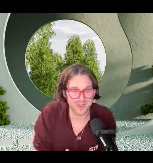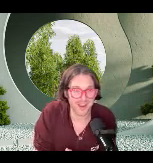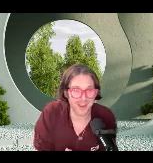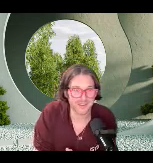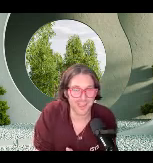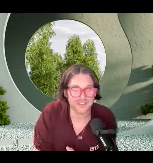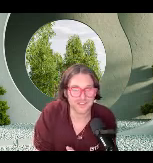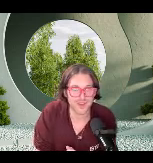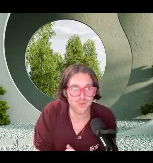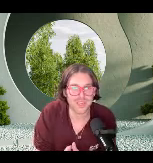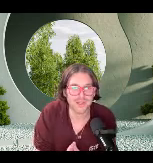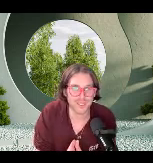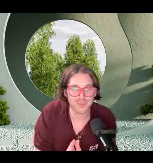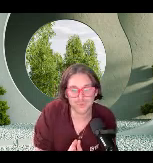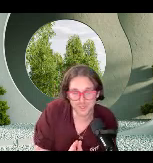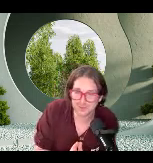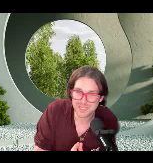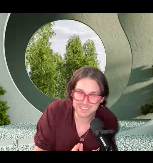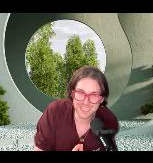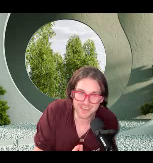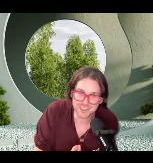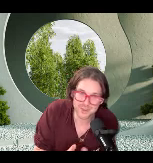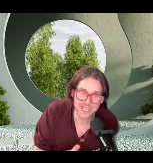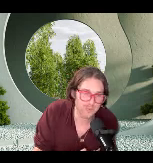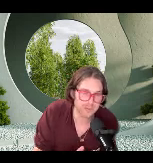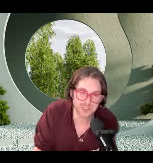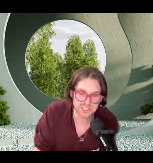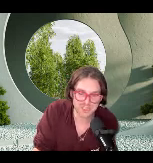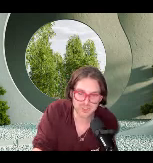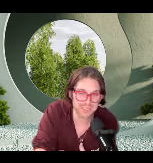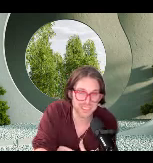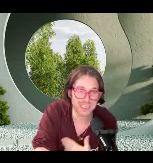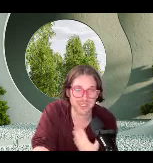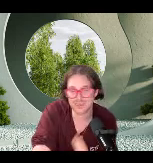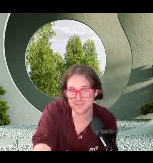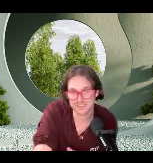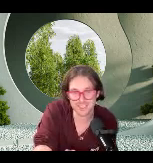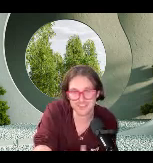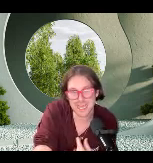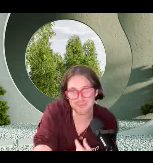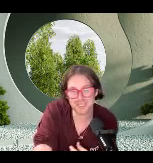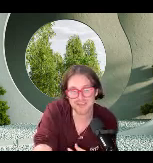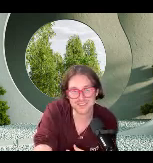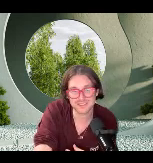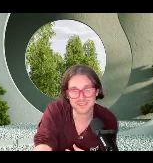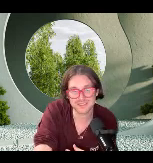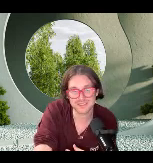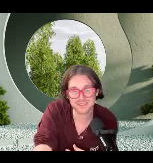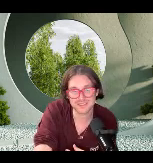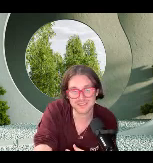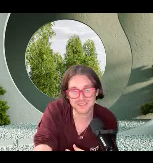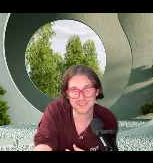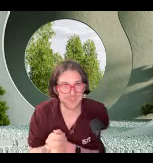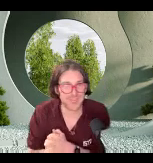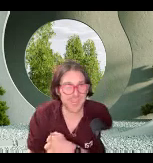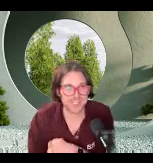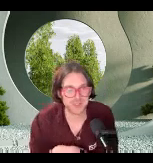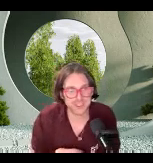meet everybody where they are. And so we are going to work through that together. So again, we appreciate you being here and investing your time in this